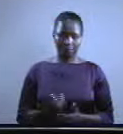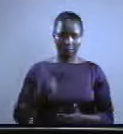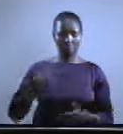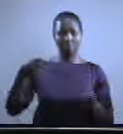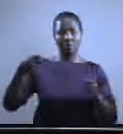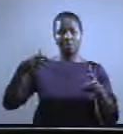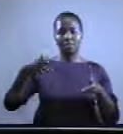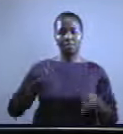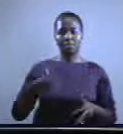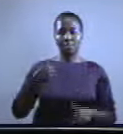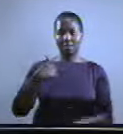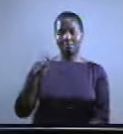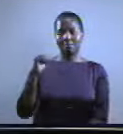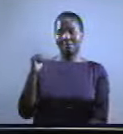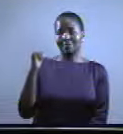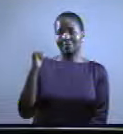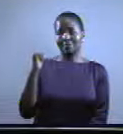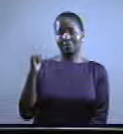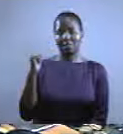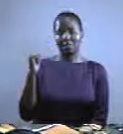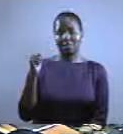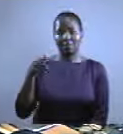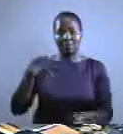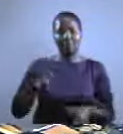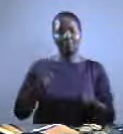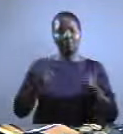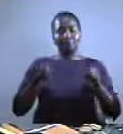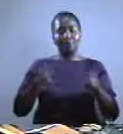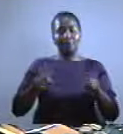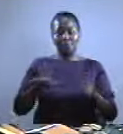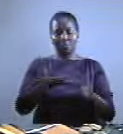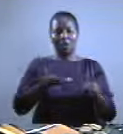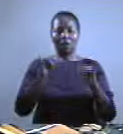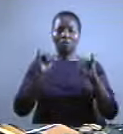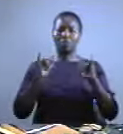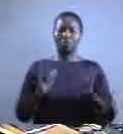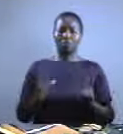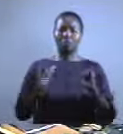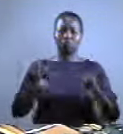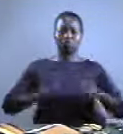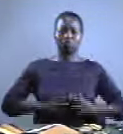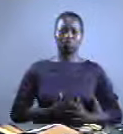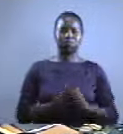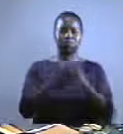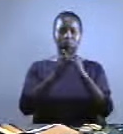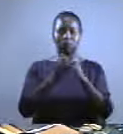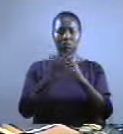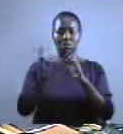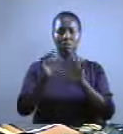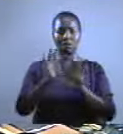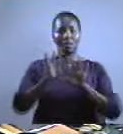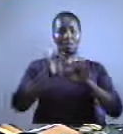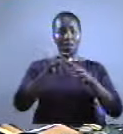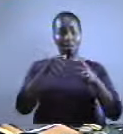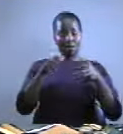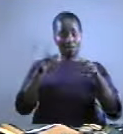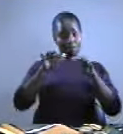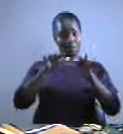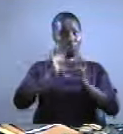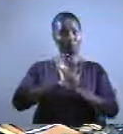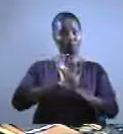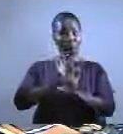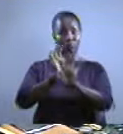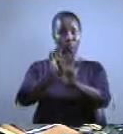Speaker, yesterday, chaos broke out in Cape Town CBD as protesters looted shops, broke